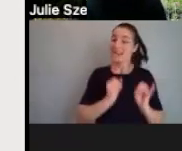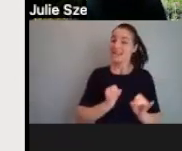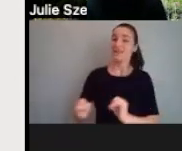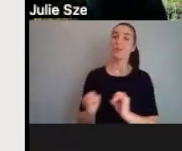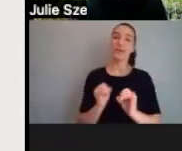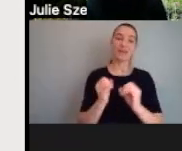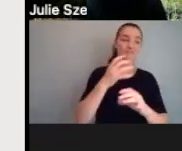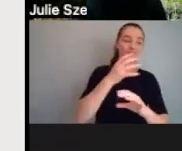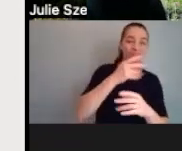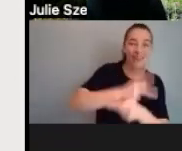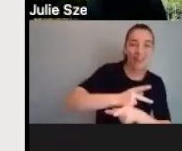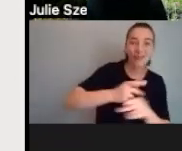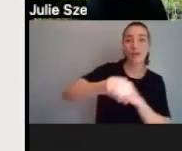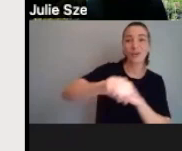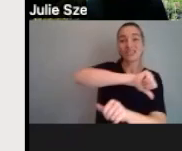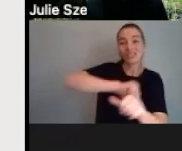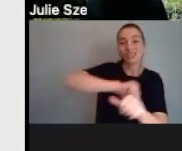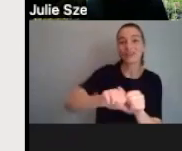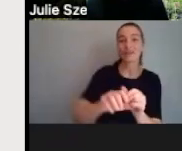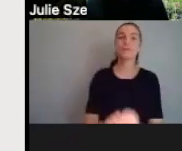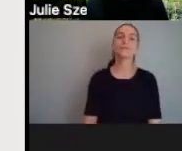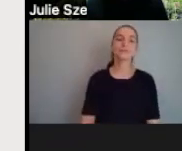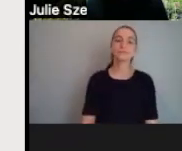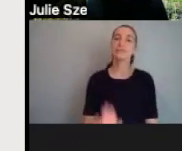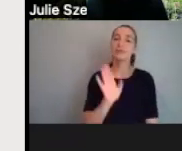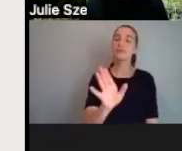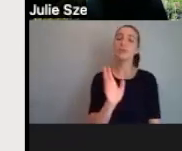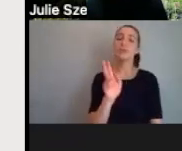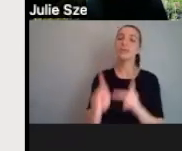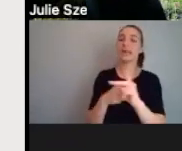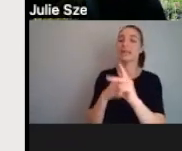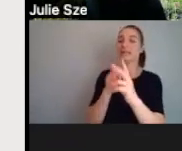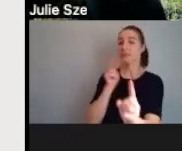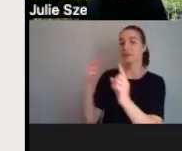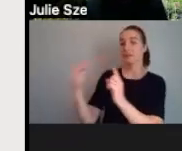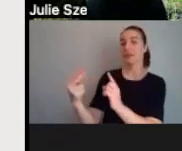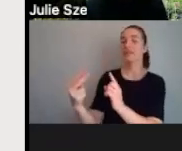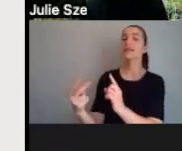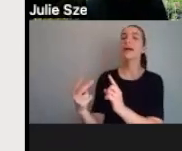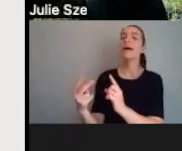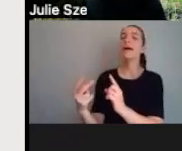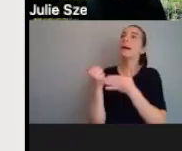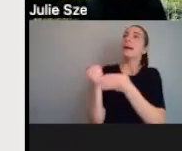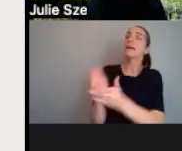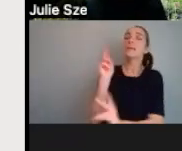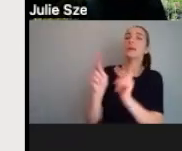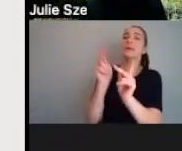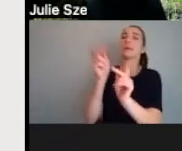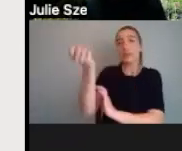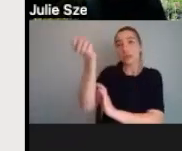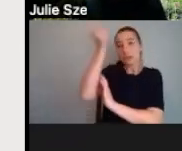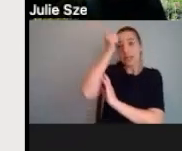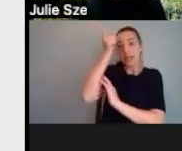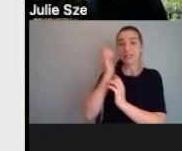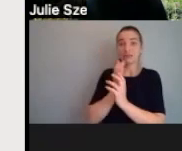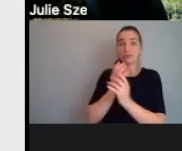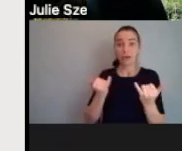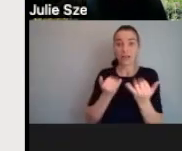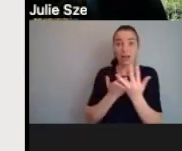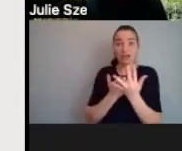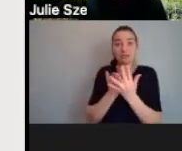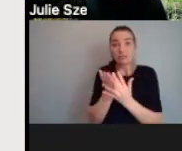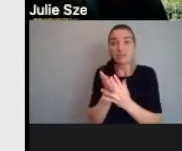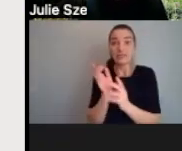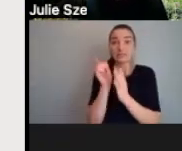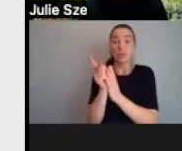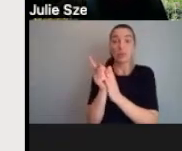climate justice movements, theories, and perspectives are well-suited then not just for understanding what we're going through in our current moment of danger, but